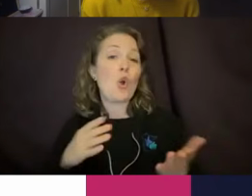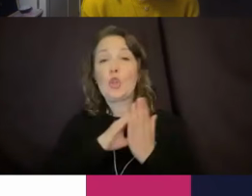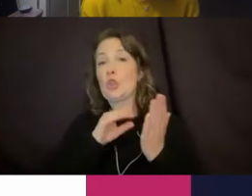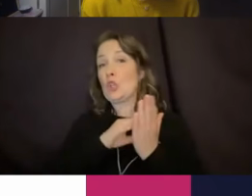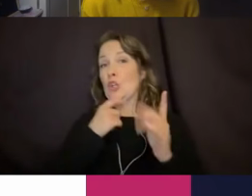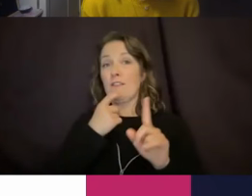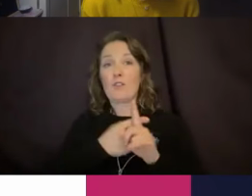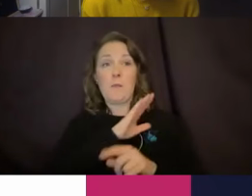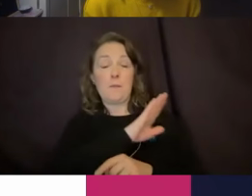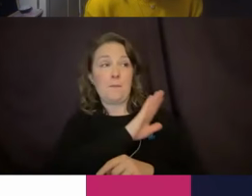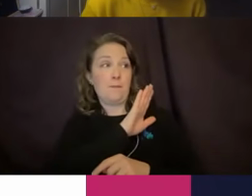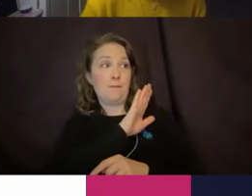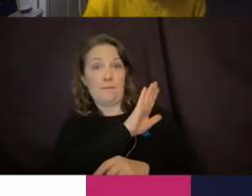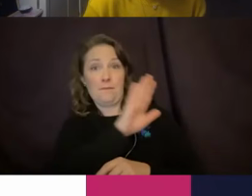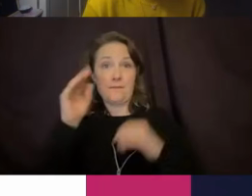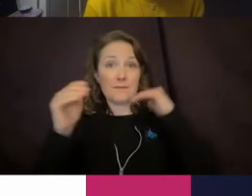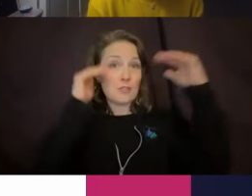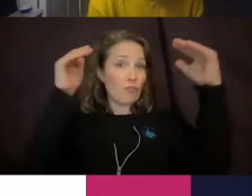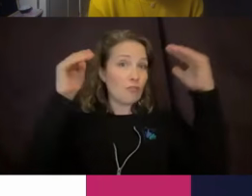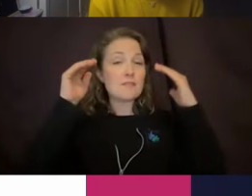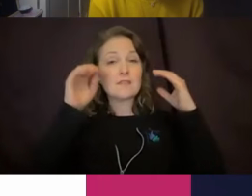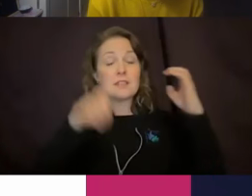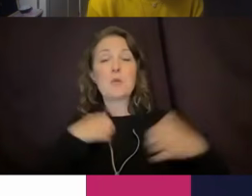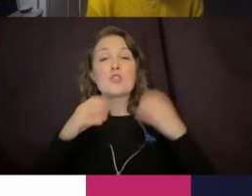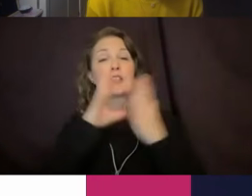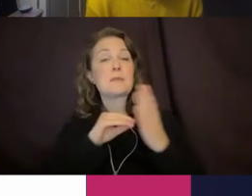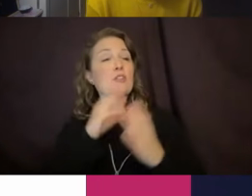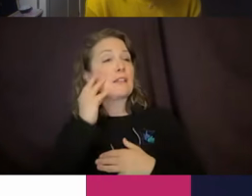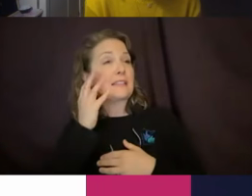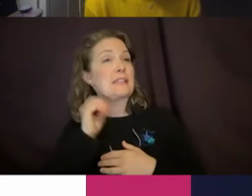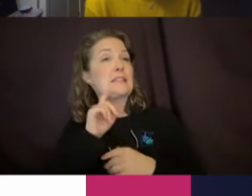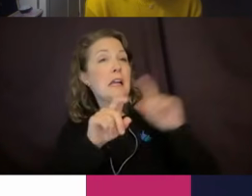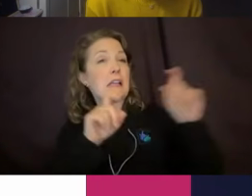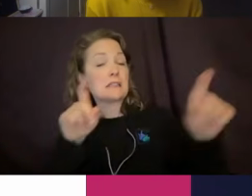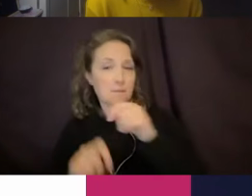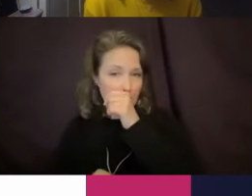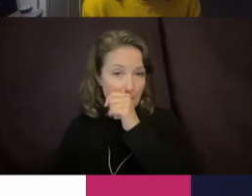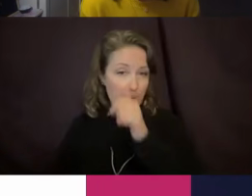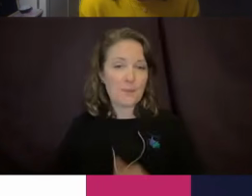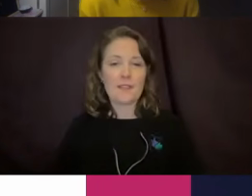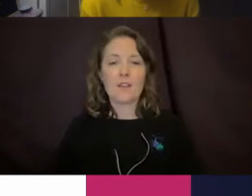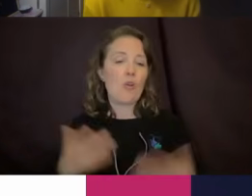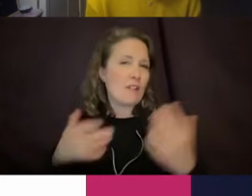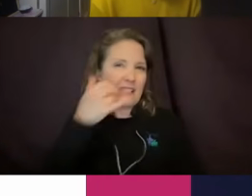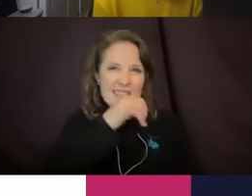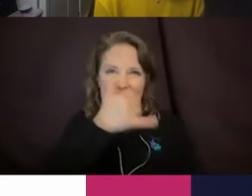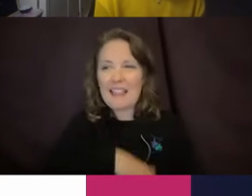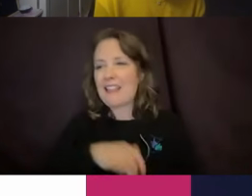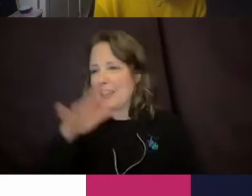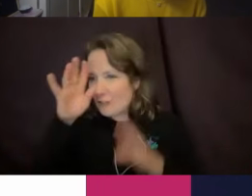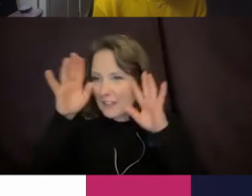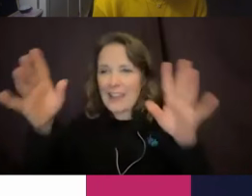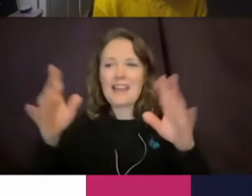the caregiver's emotional experiences and asking questions about those. And again, really like that silly and goofy creative and being